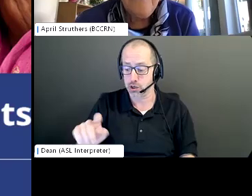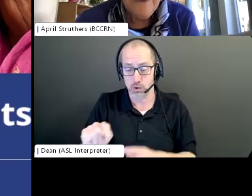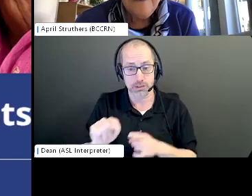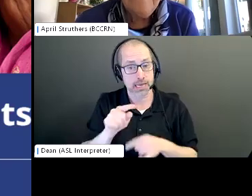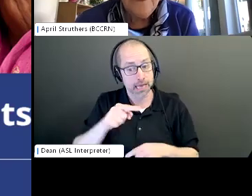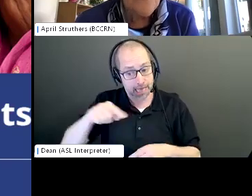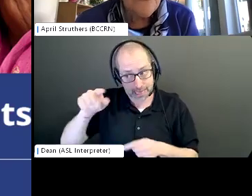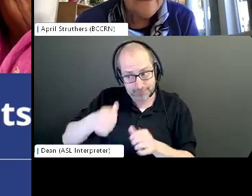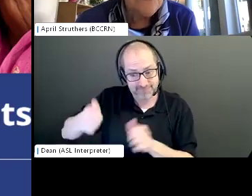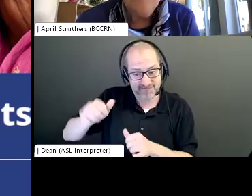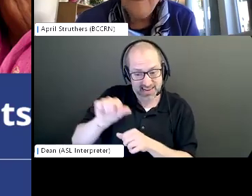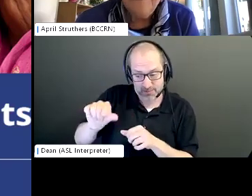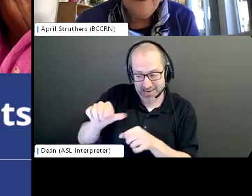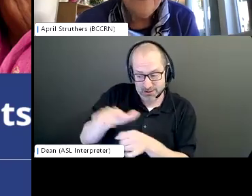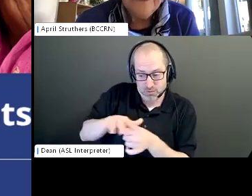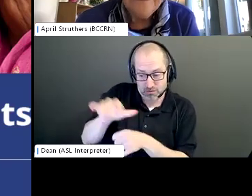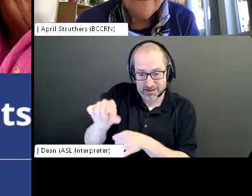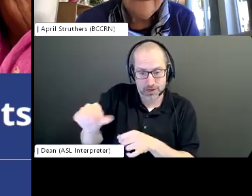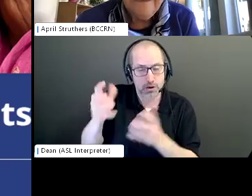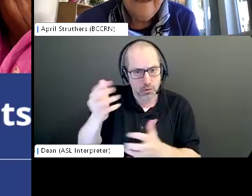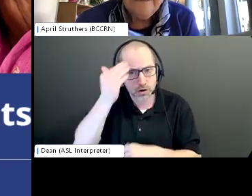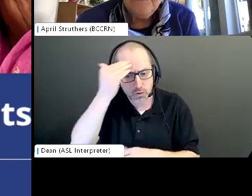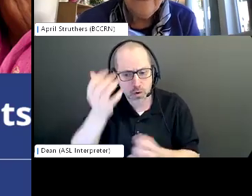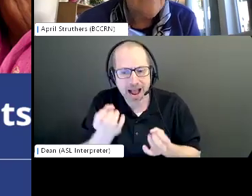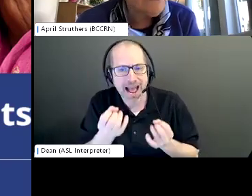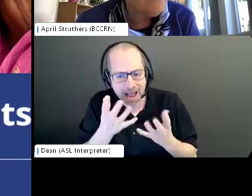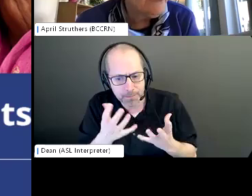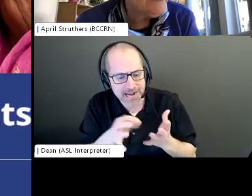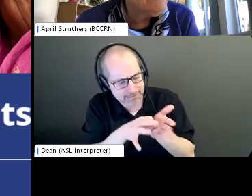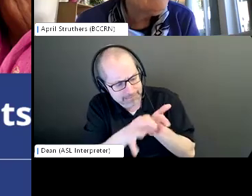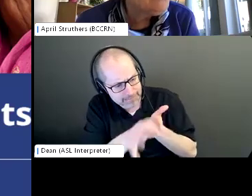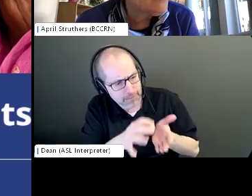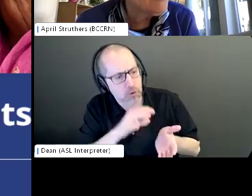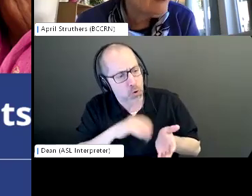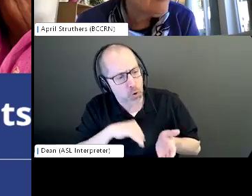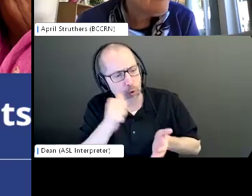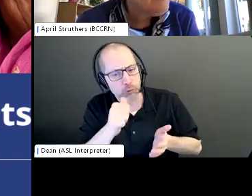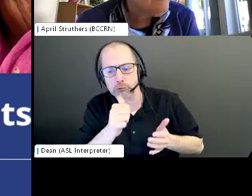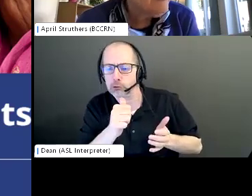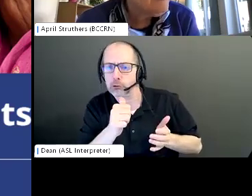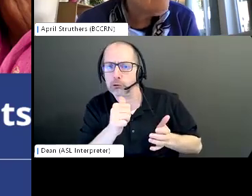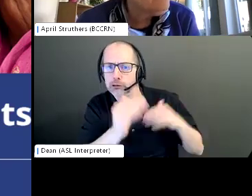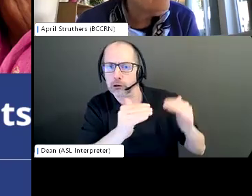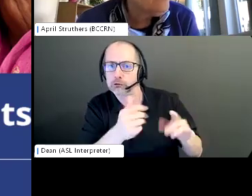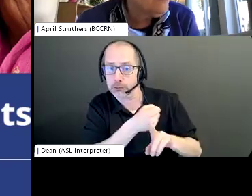of older adults who may be abused. And we were able to undertake a short